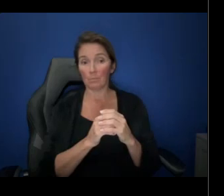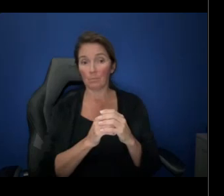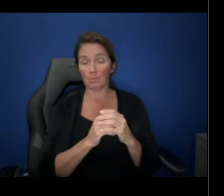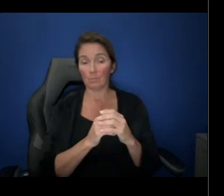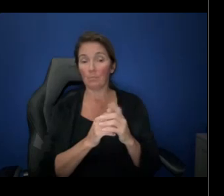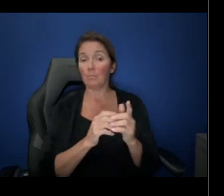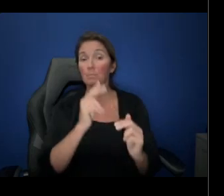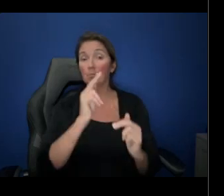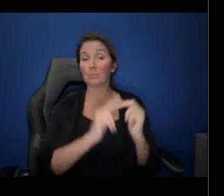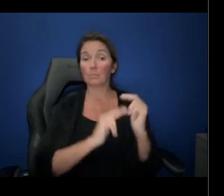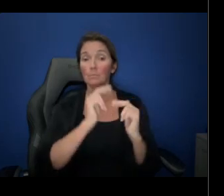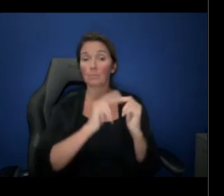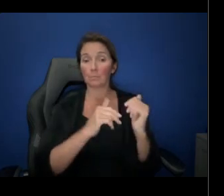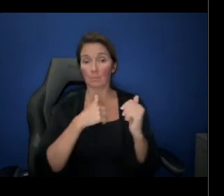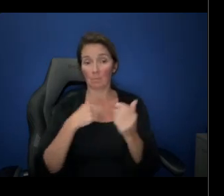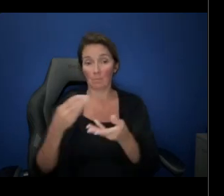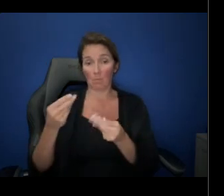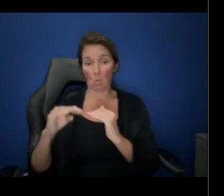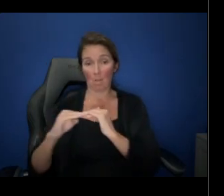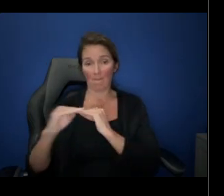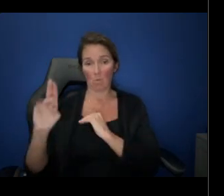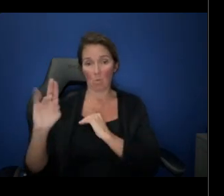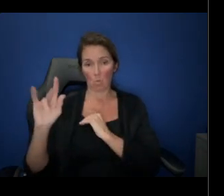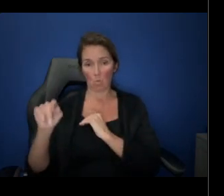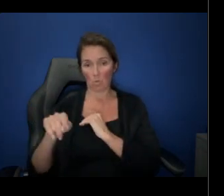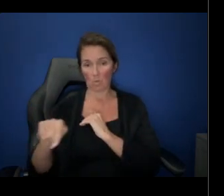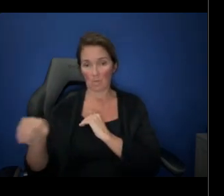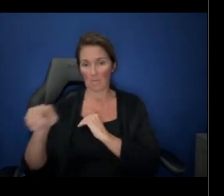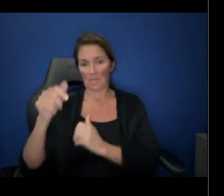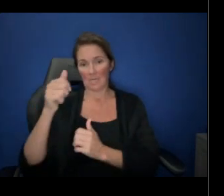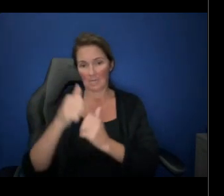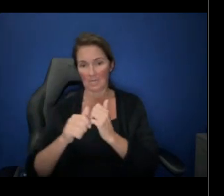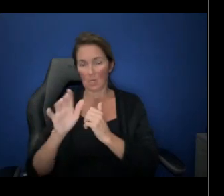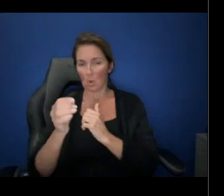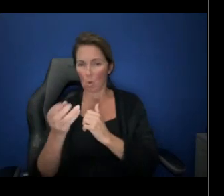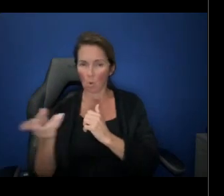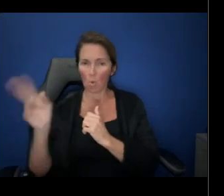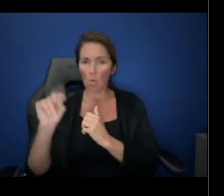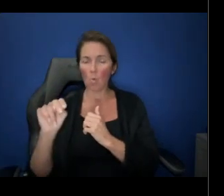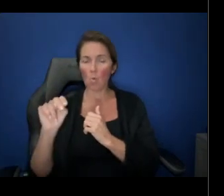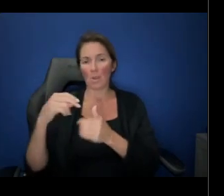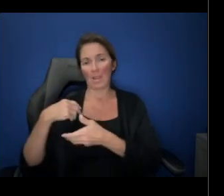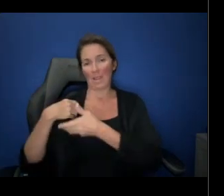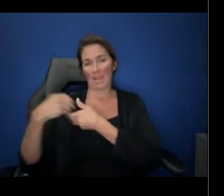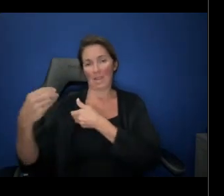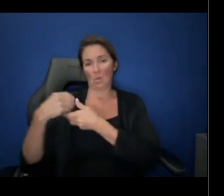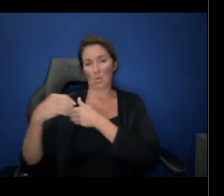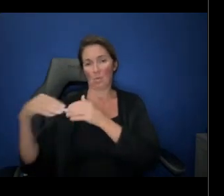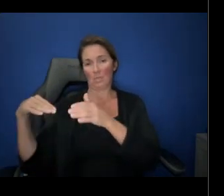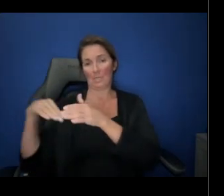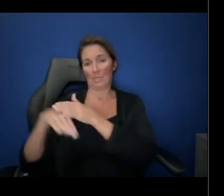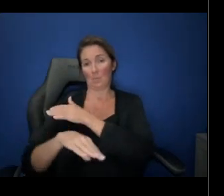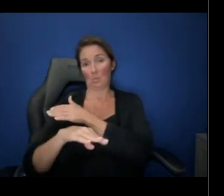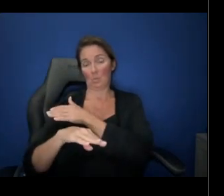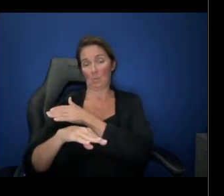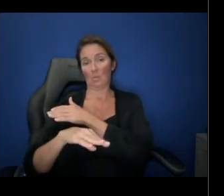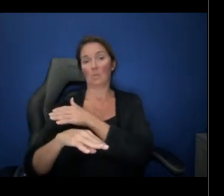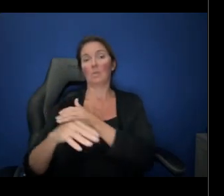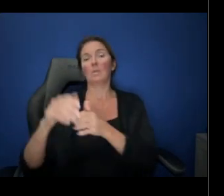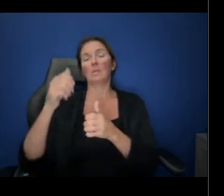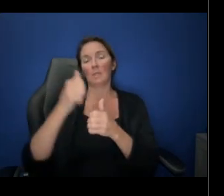When a building has ground floor units, each with its own exterior entrance,